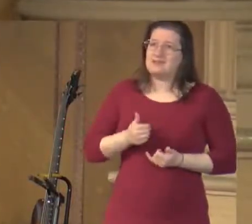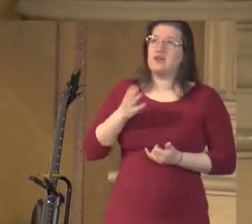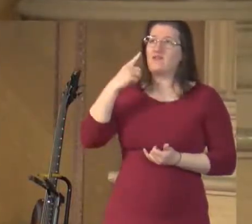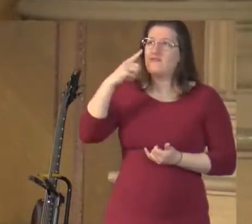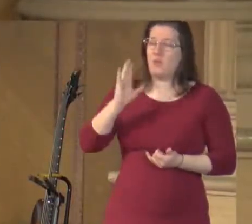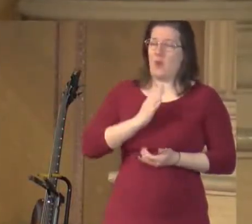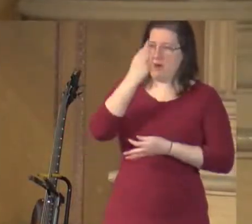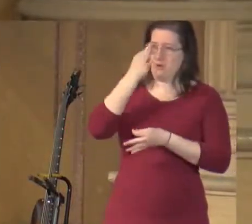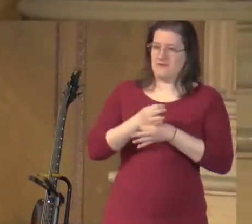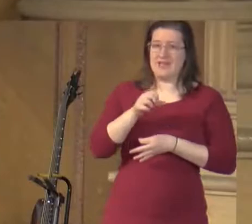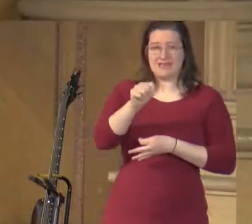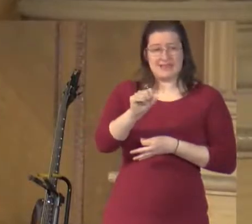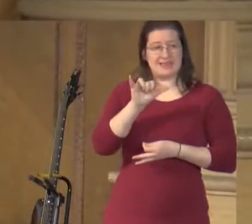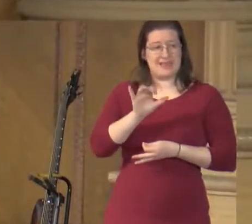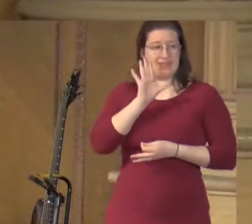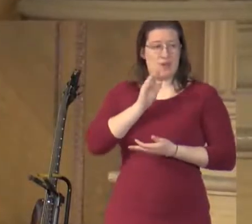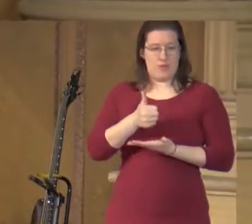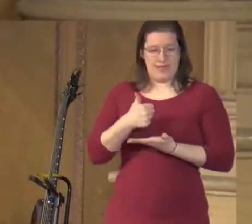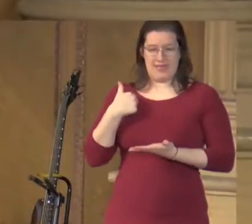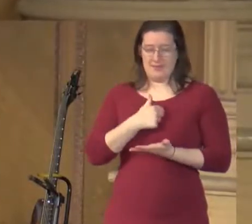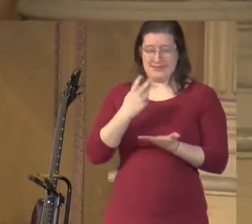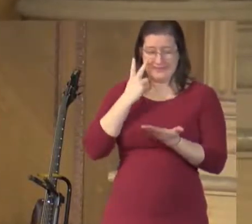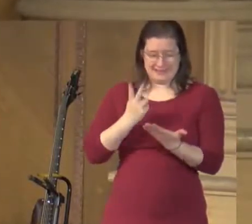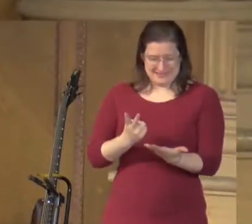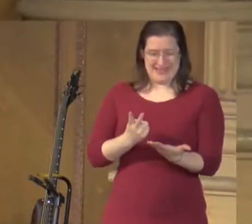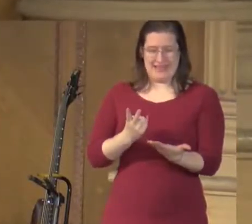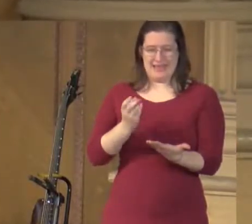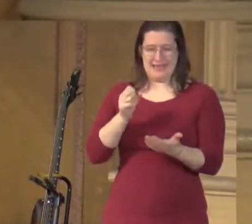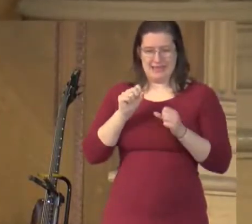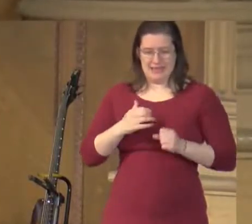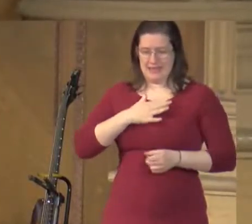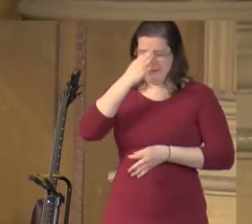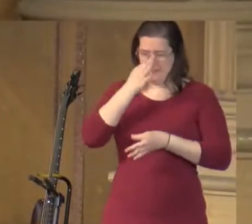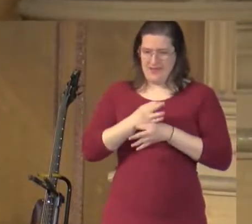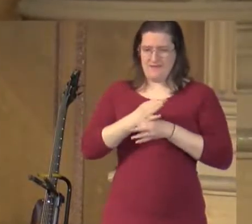us and reveal whose faith is real and whose faith can bear the weight